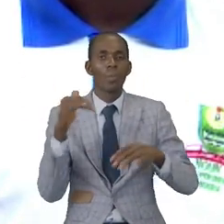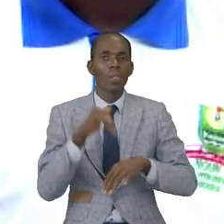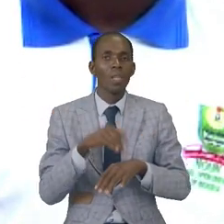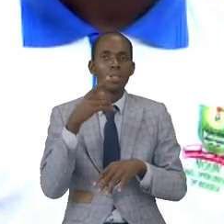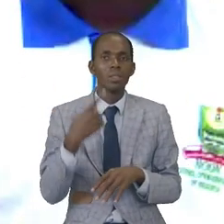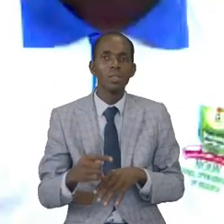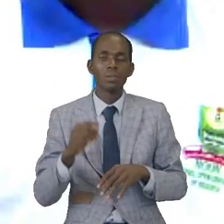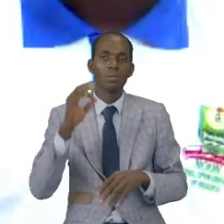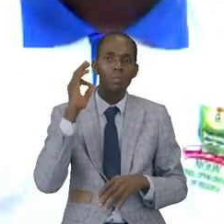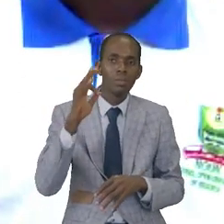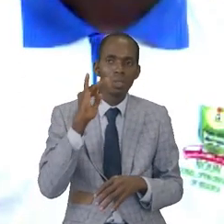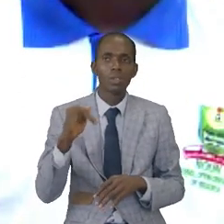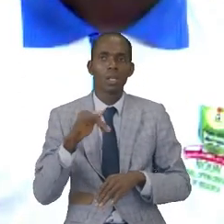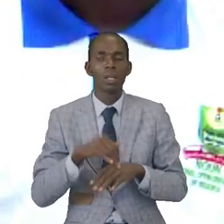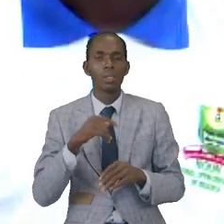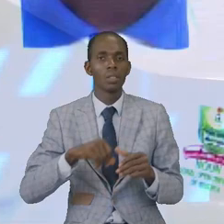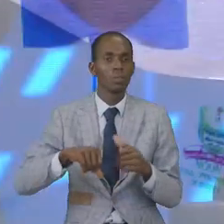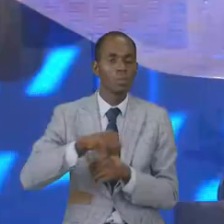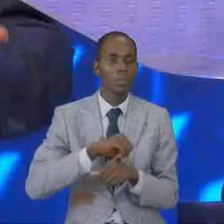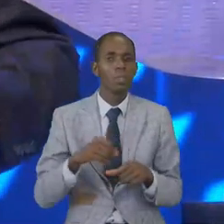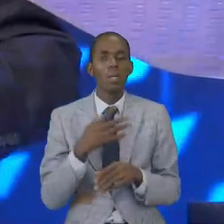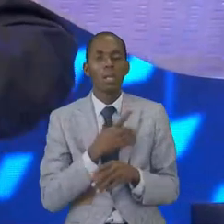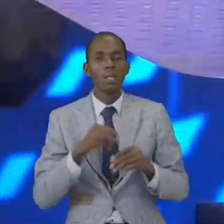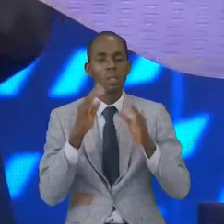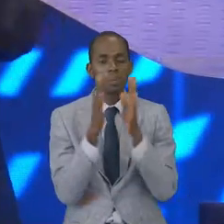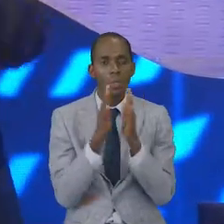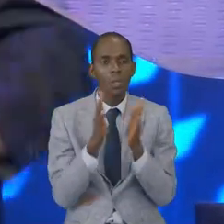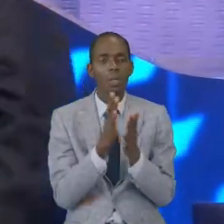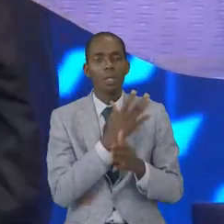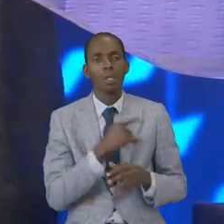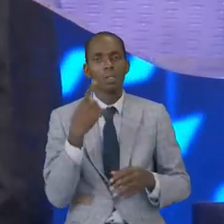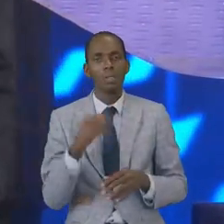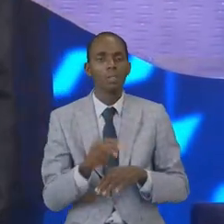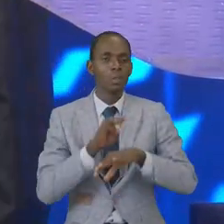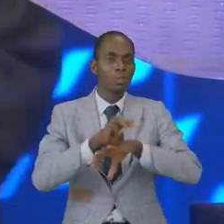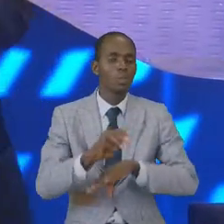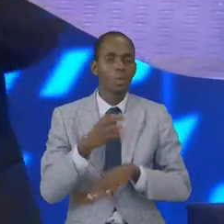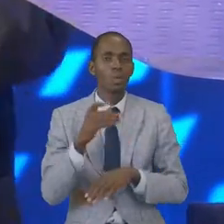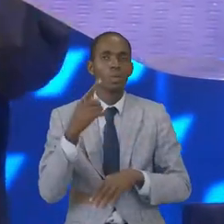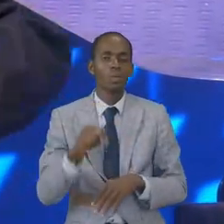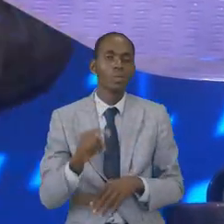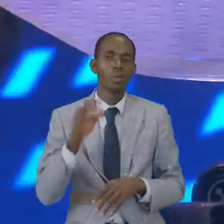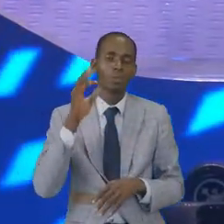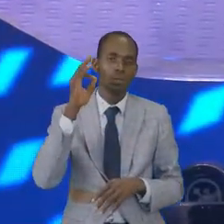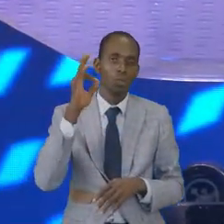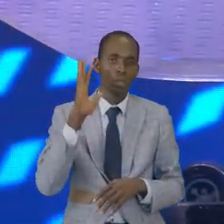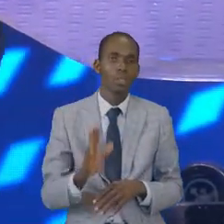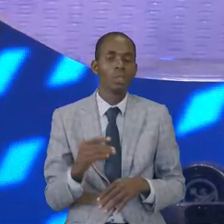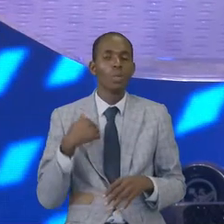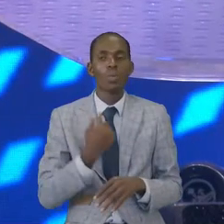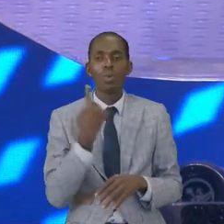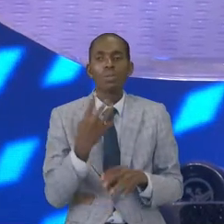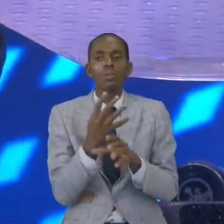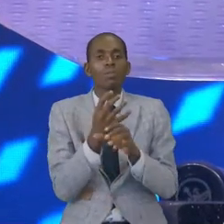know, messages and the fellowships of the prayer and the ministry of the ministers, but we only receive